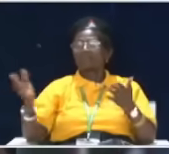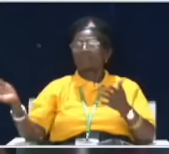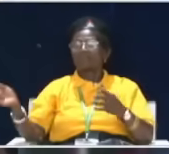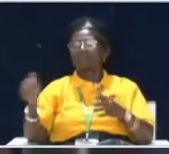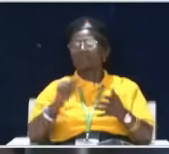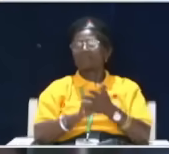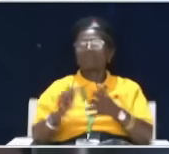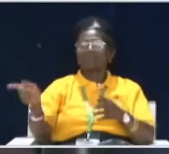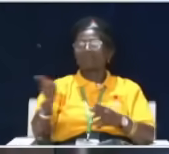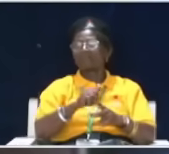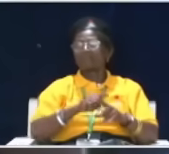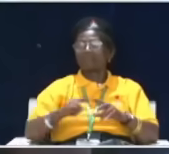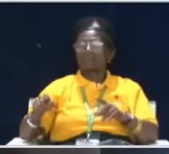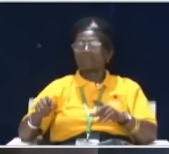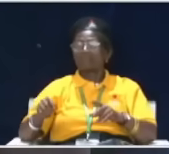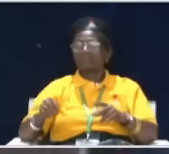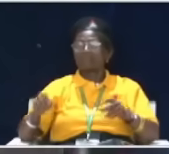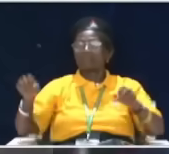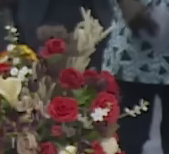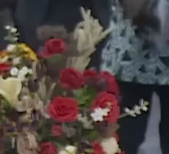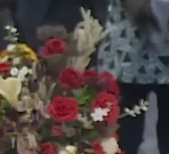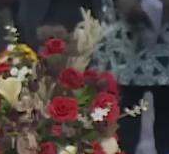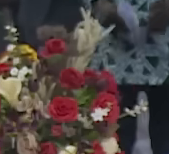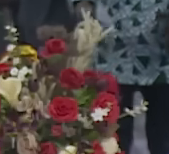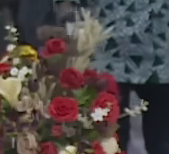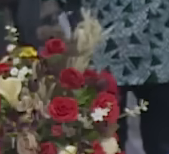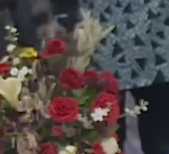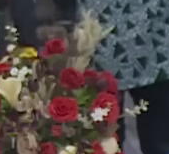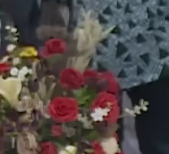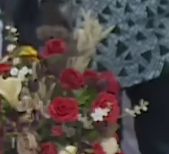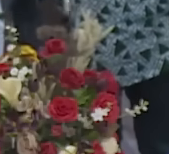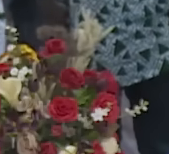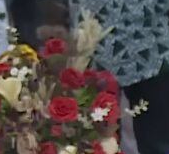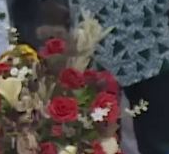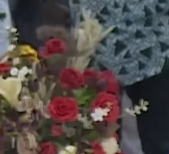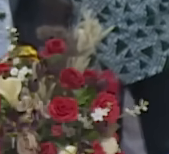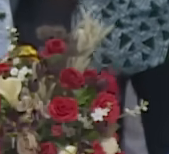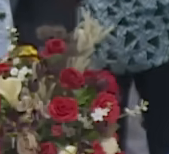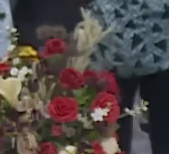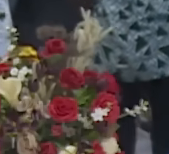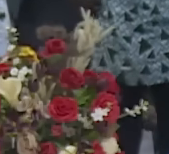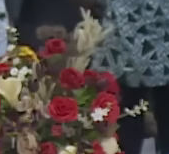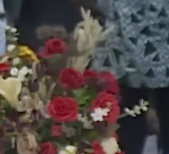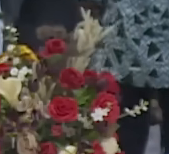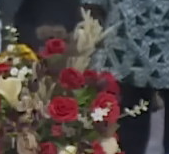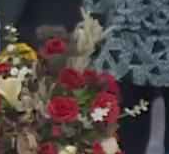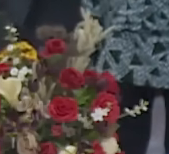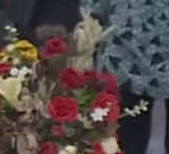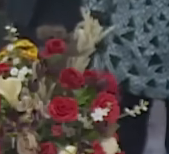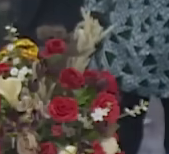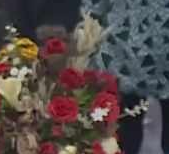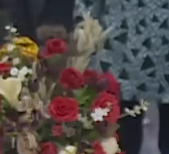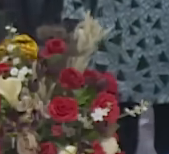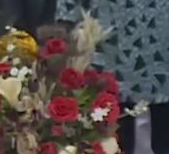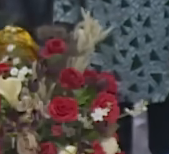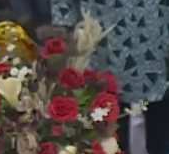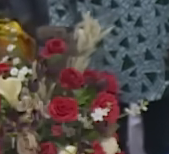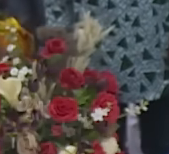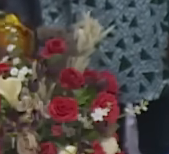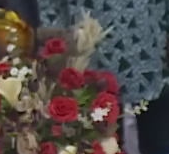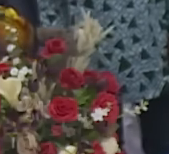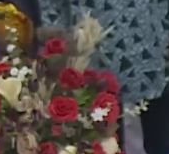dream possible. Ọlọ́run Olódùmarè á ṣe ohun tó. In Jesus' mighty name we have prayed.